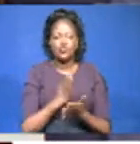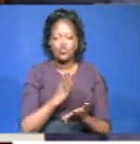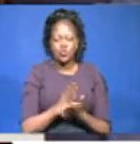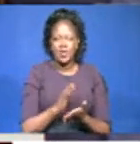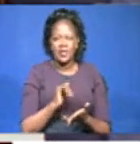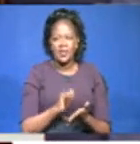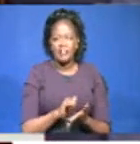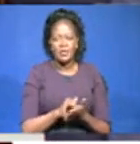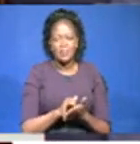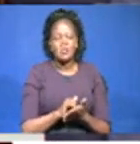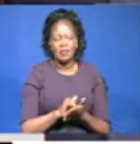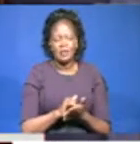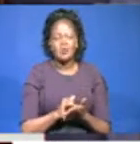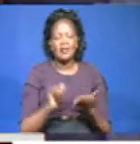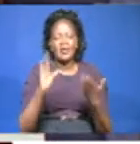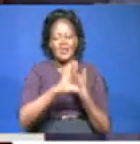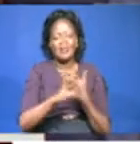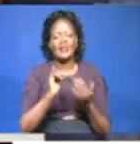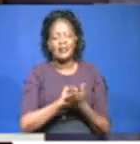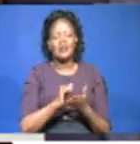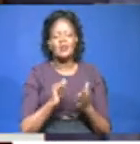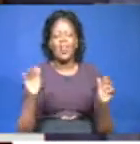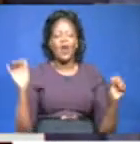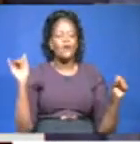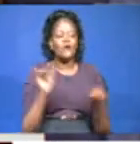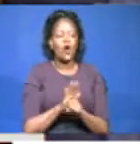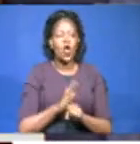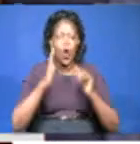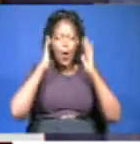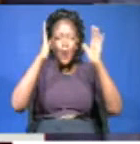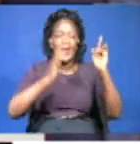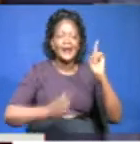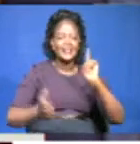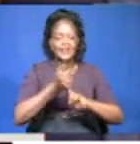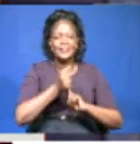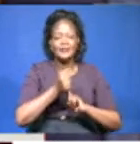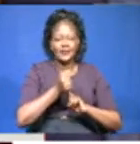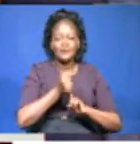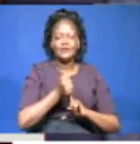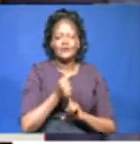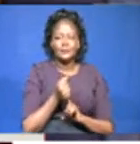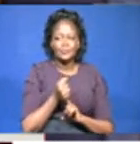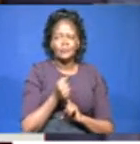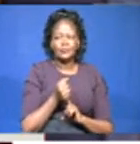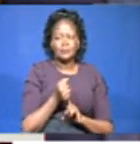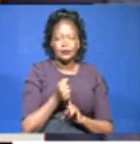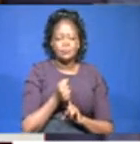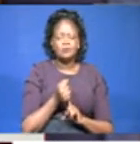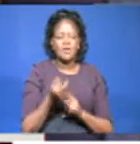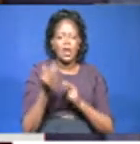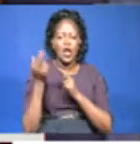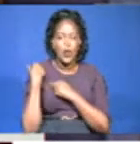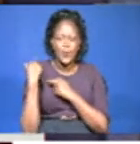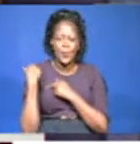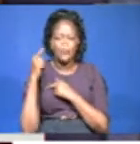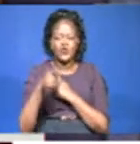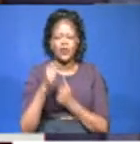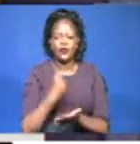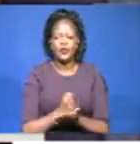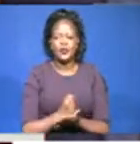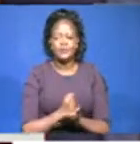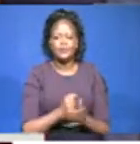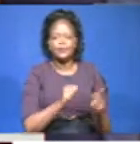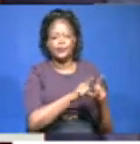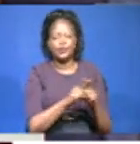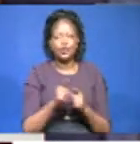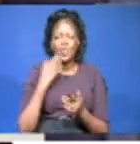the country at large of my full commitment in achieving the duties and responsibilities of this office. I also want to thank